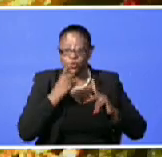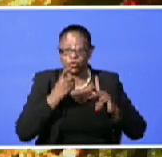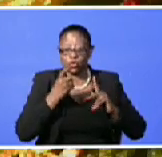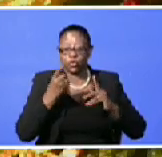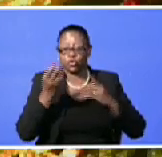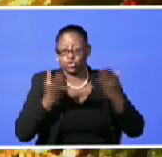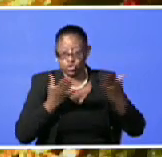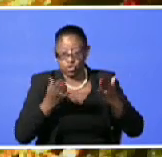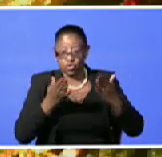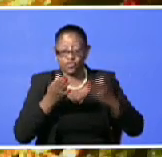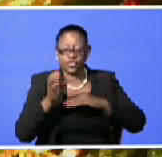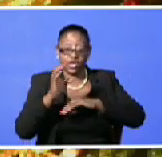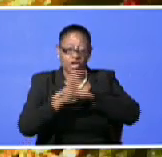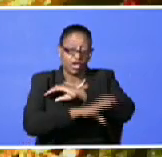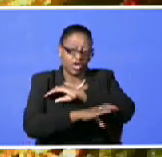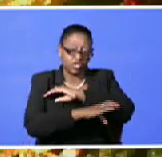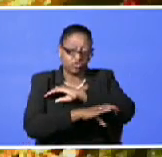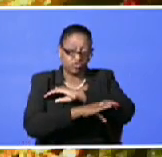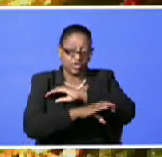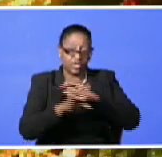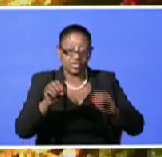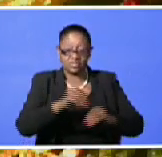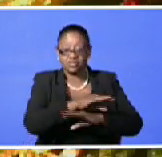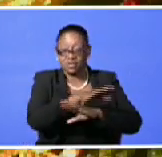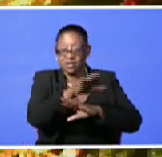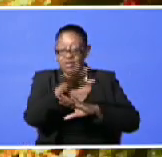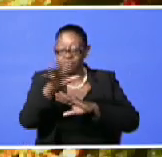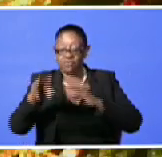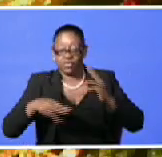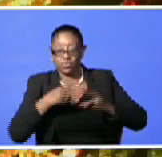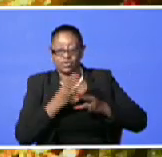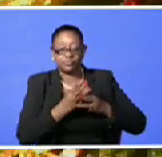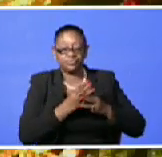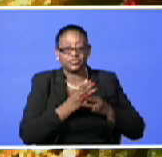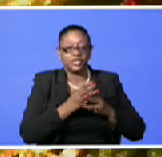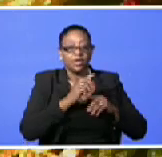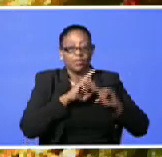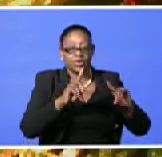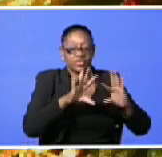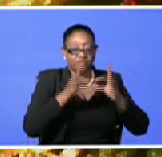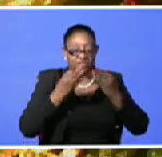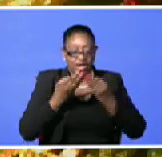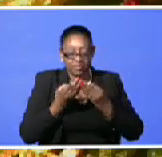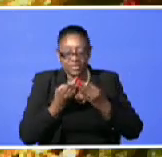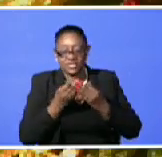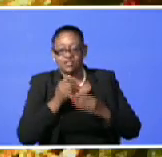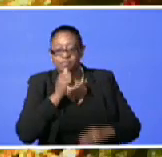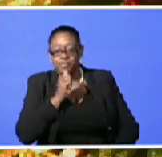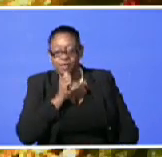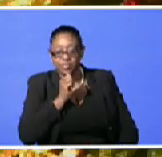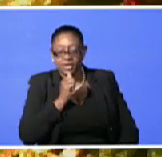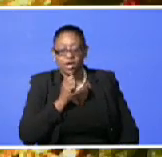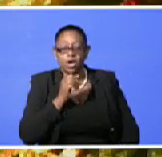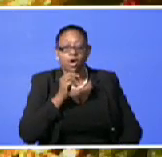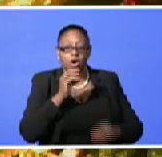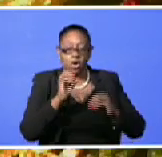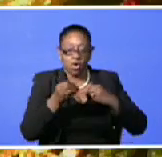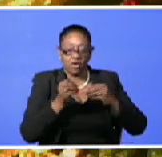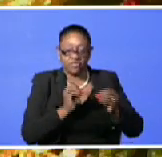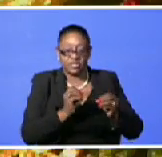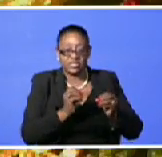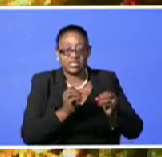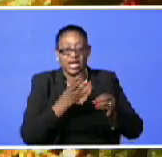overseas. This greeting extends also to the families of public officers and the families of members